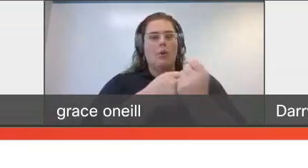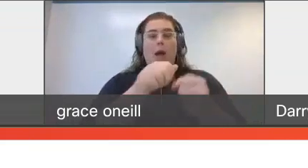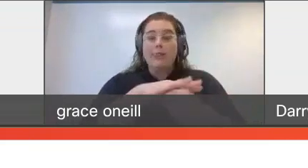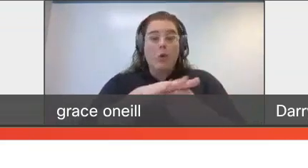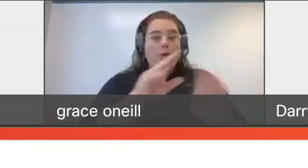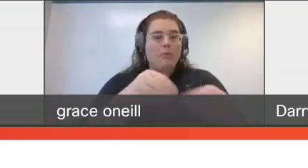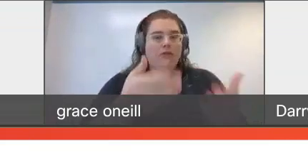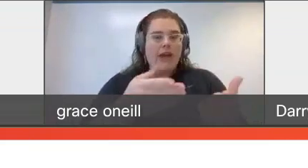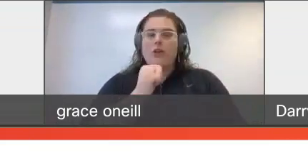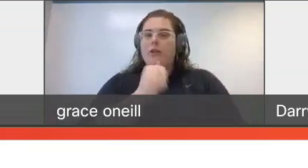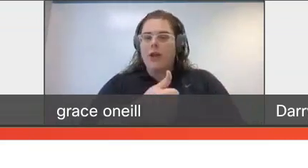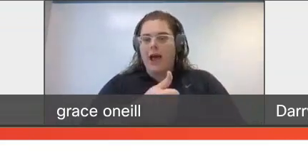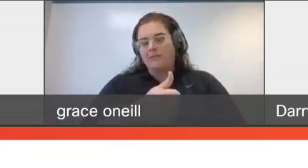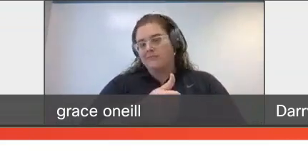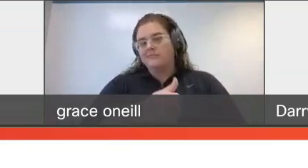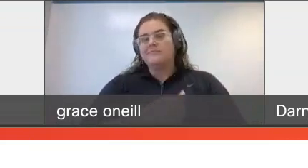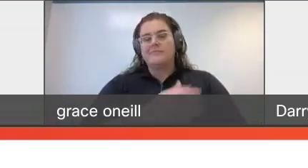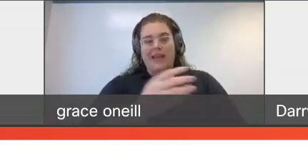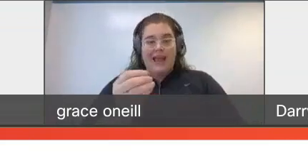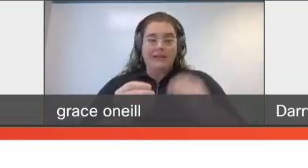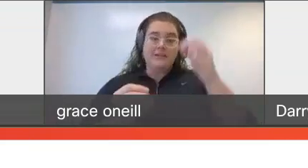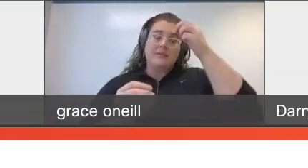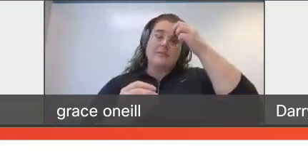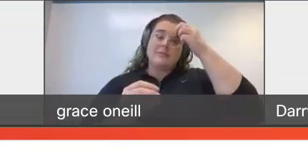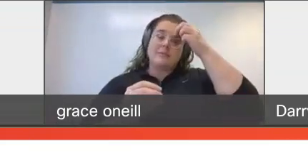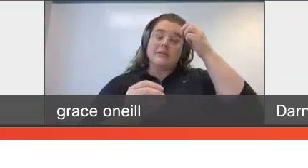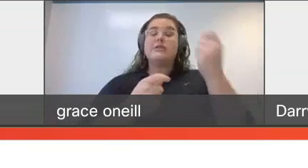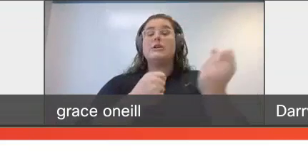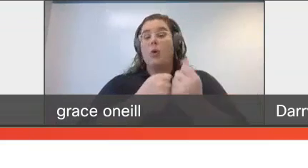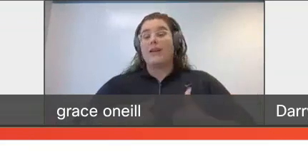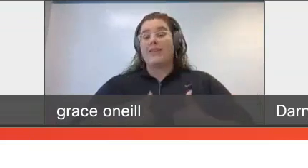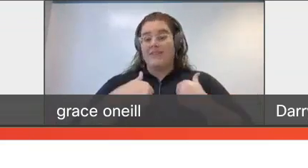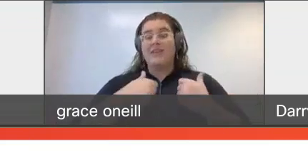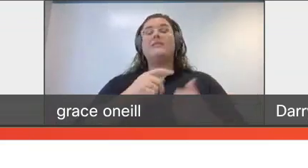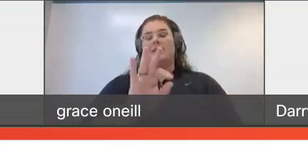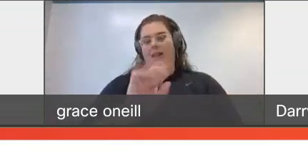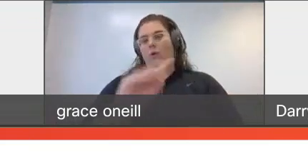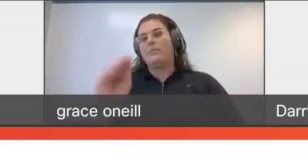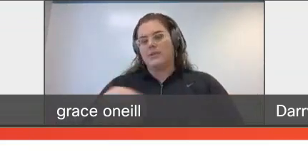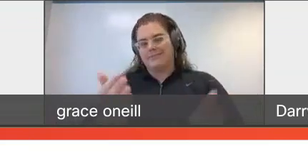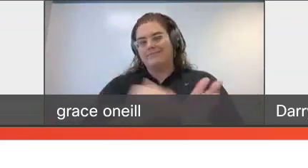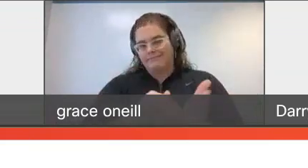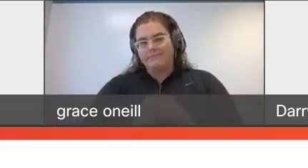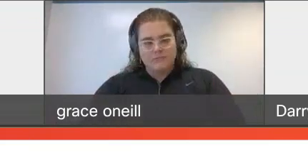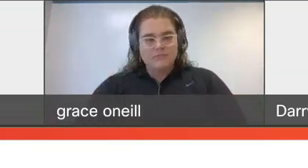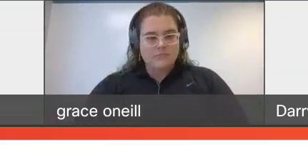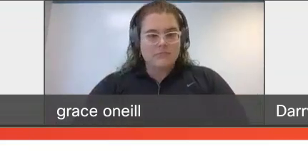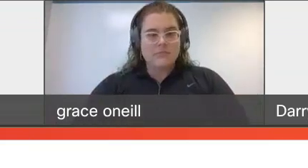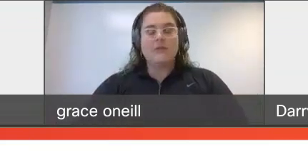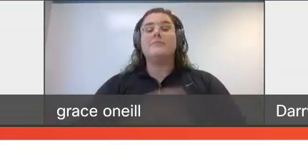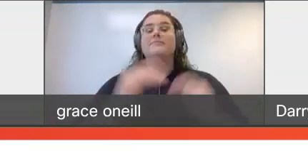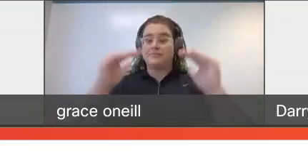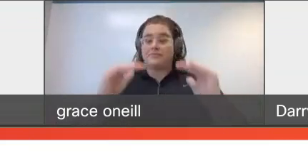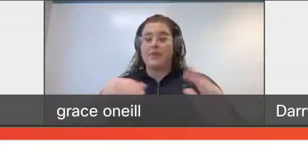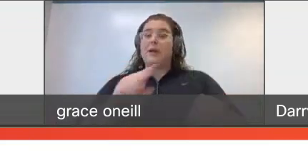provider. And 91% of people in supported living have been vaccinated. Among provider staff, I'm happy to report they